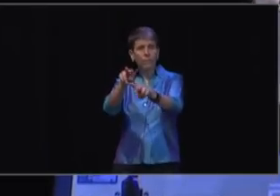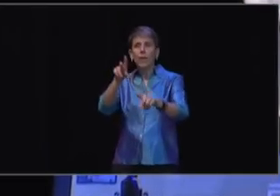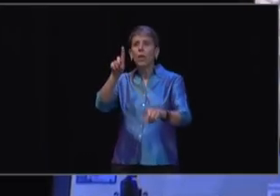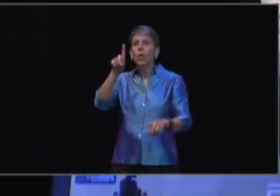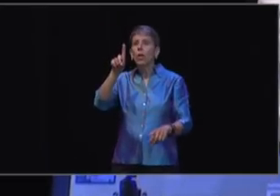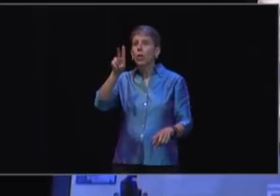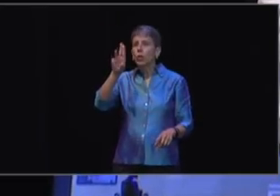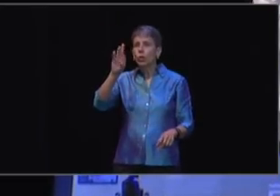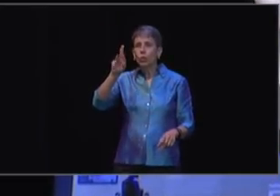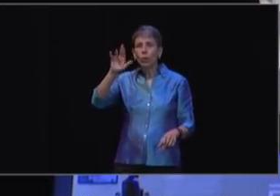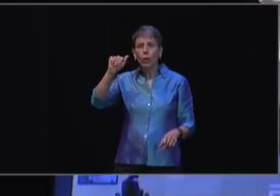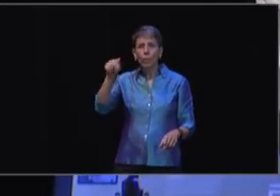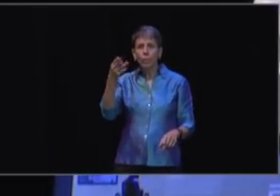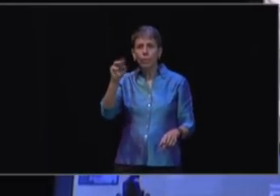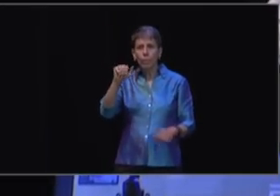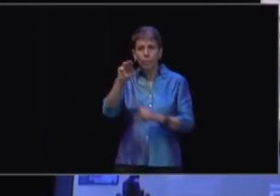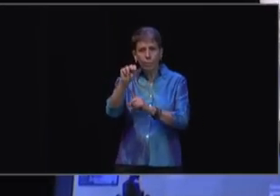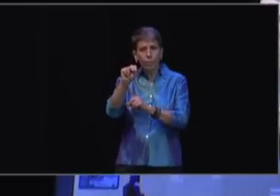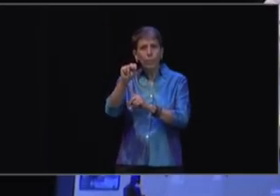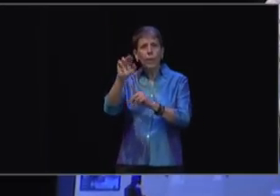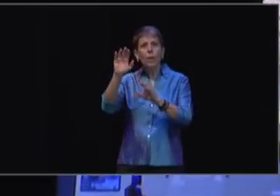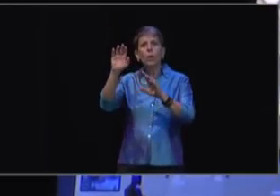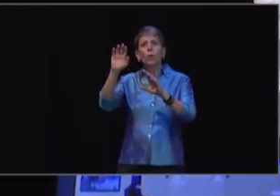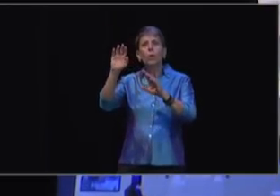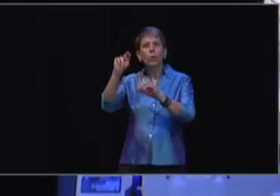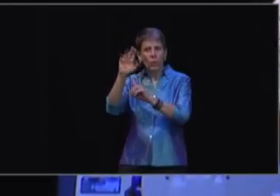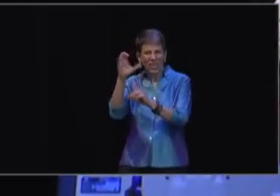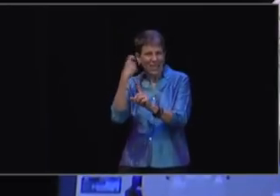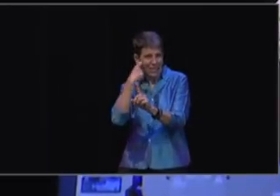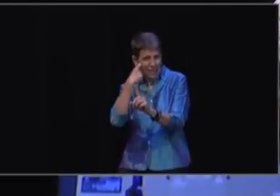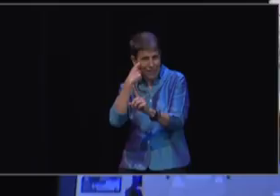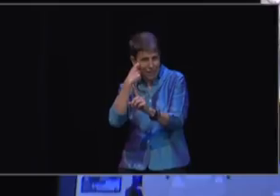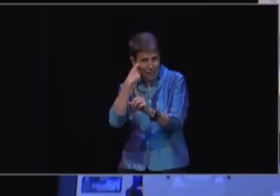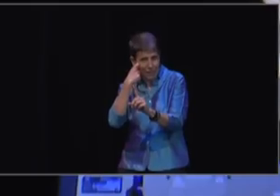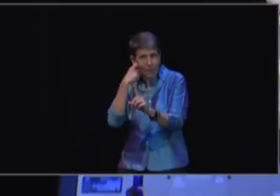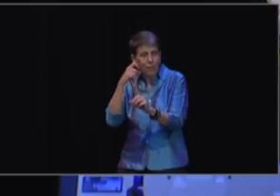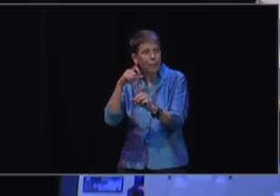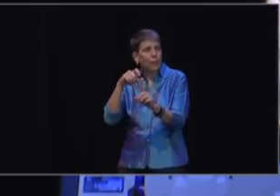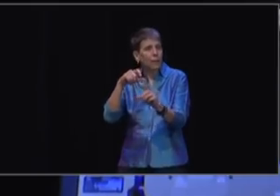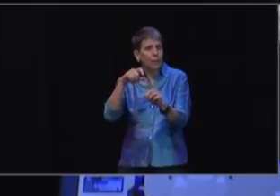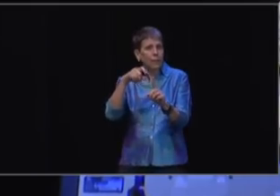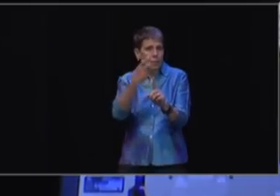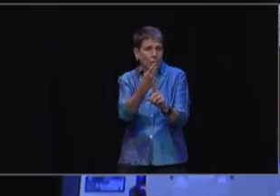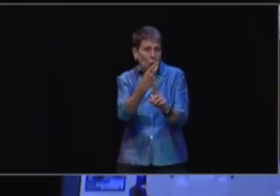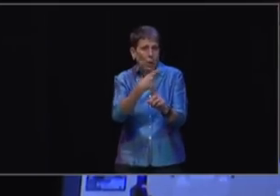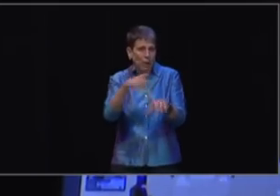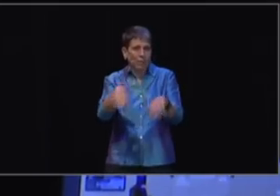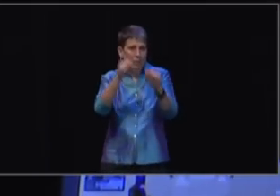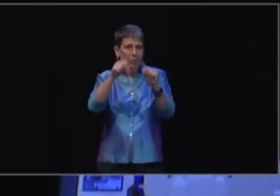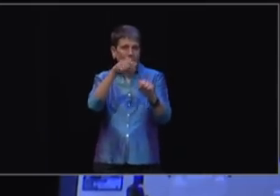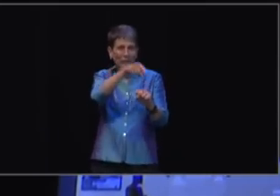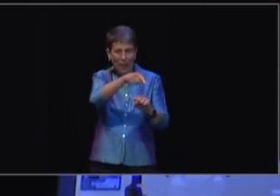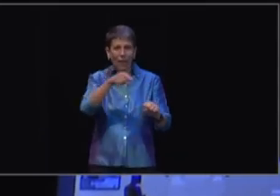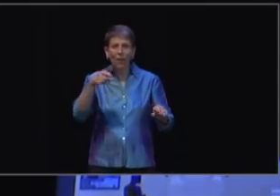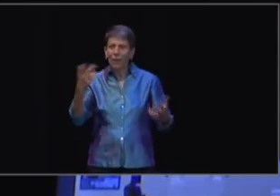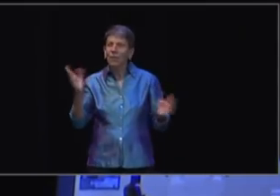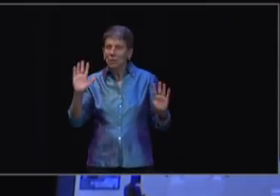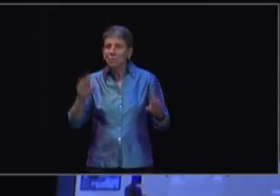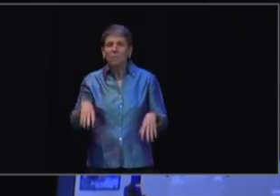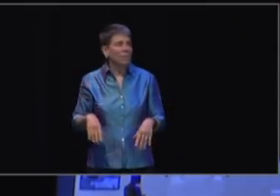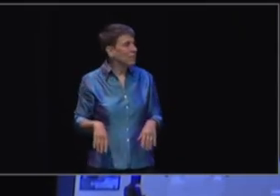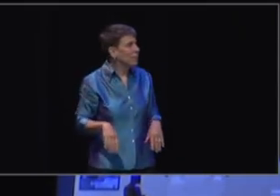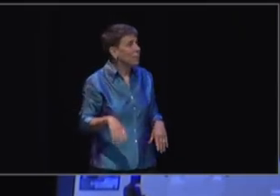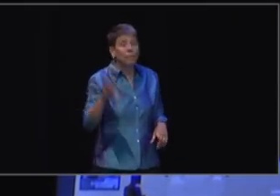North Carolina, because I know Alexis and Shangadari were hosting it and were in the film. So